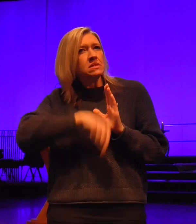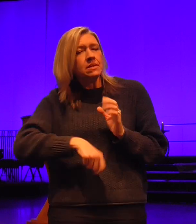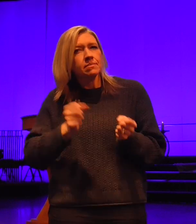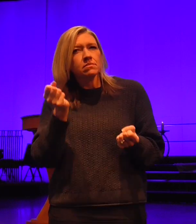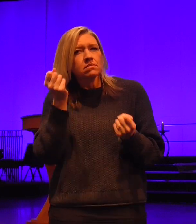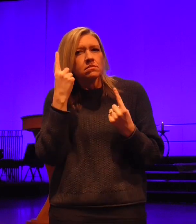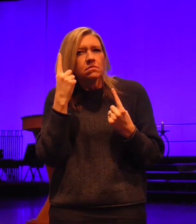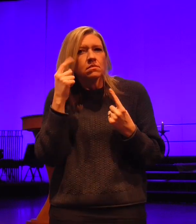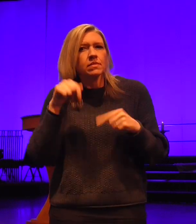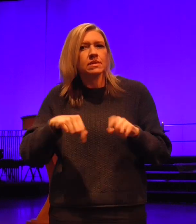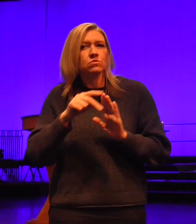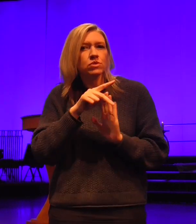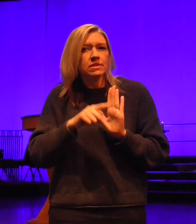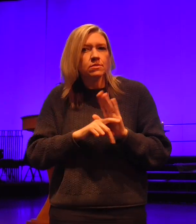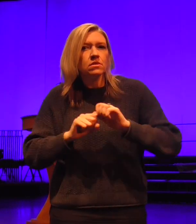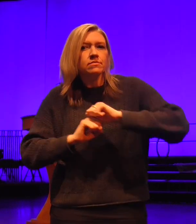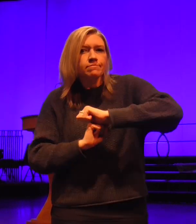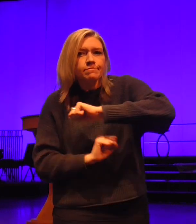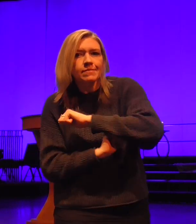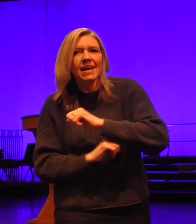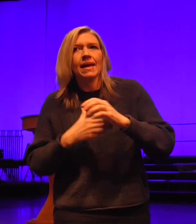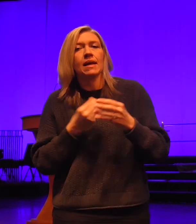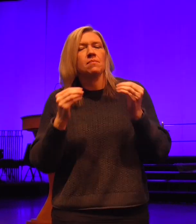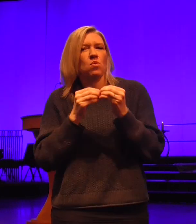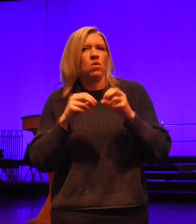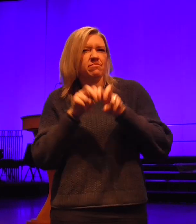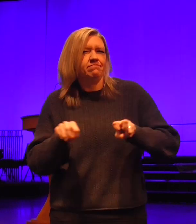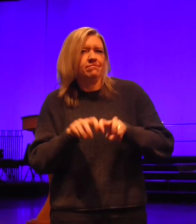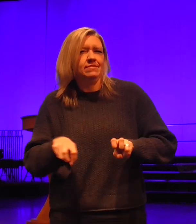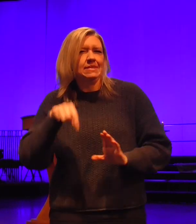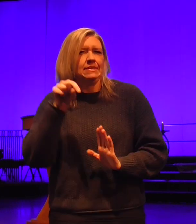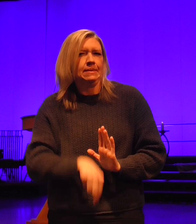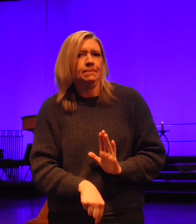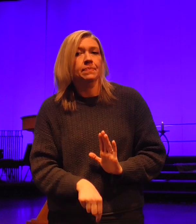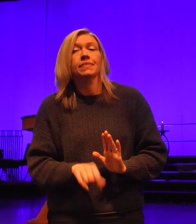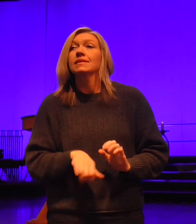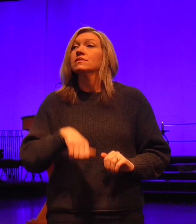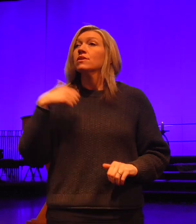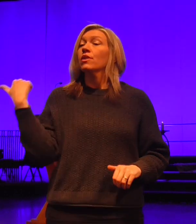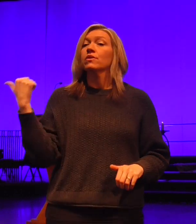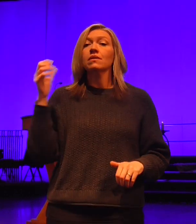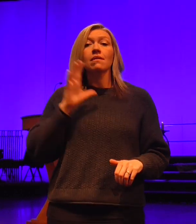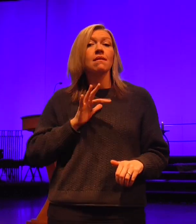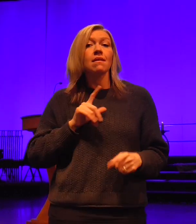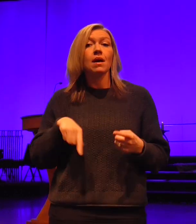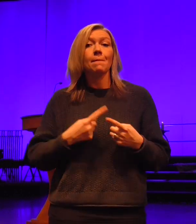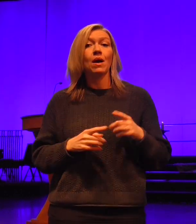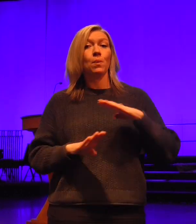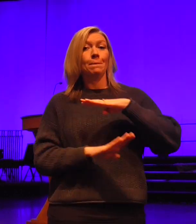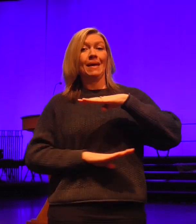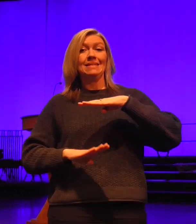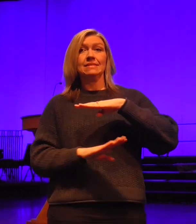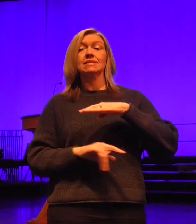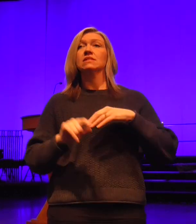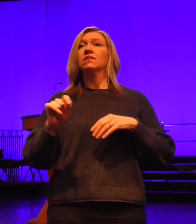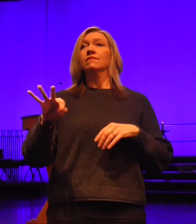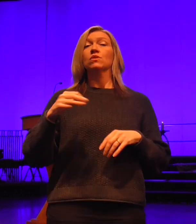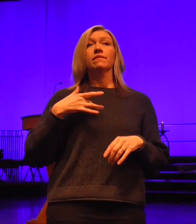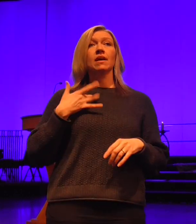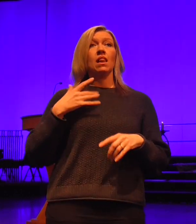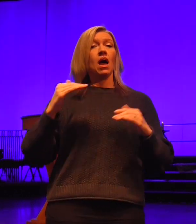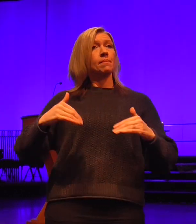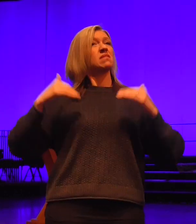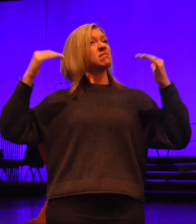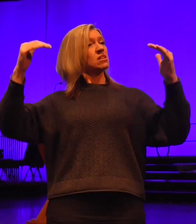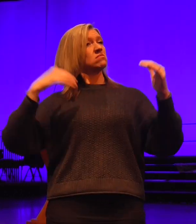our principles and just keep going deeper. That's the other thing about basics, is no matter how advanced you think you are spiritually, no,